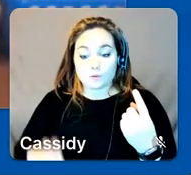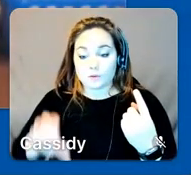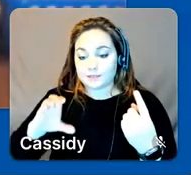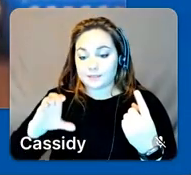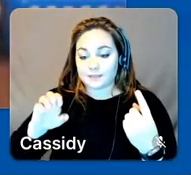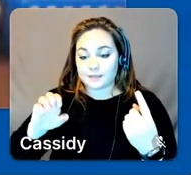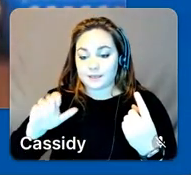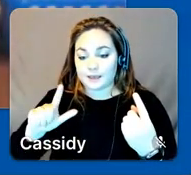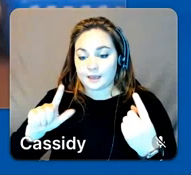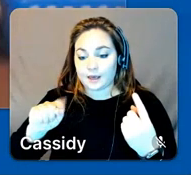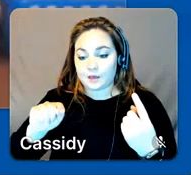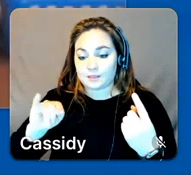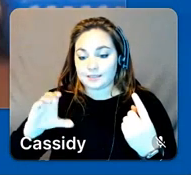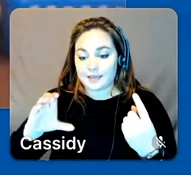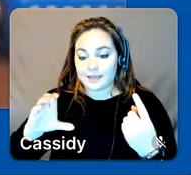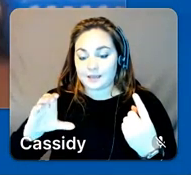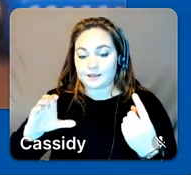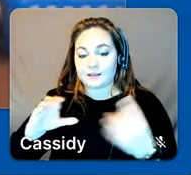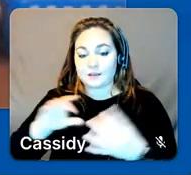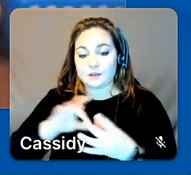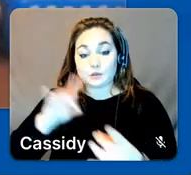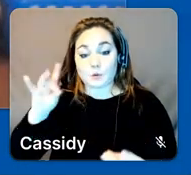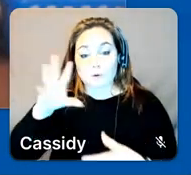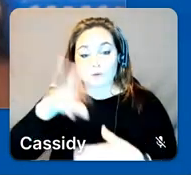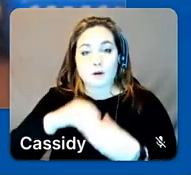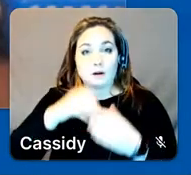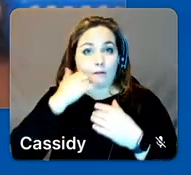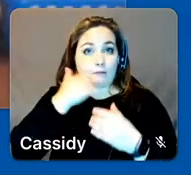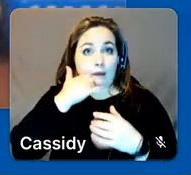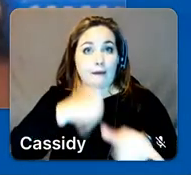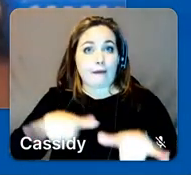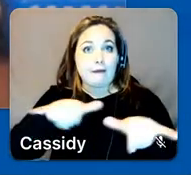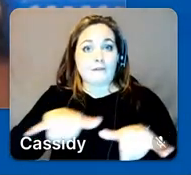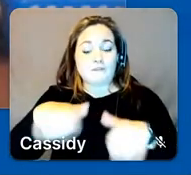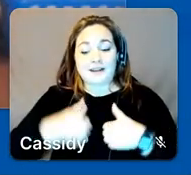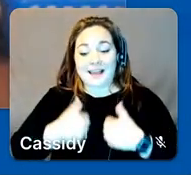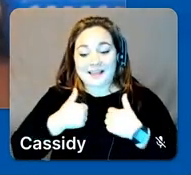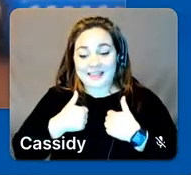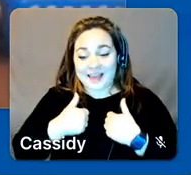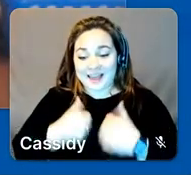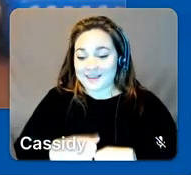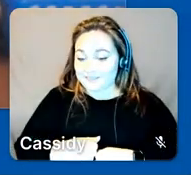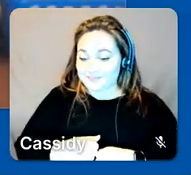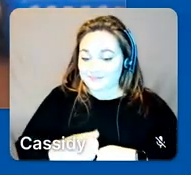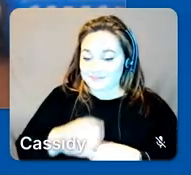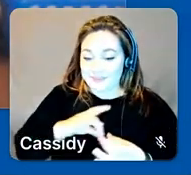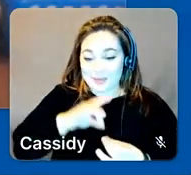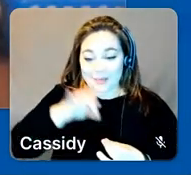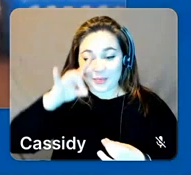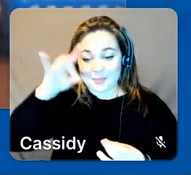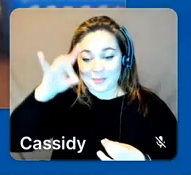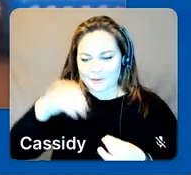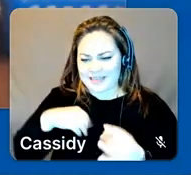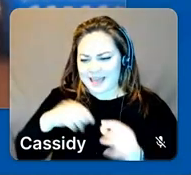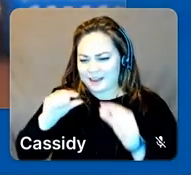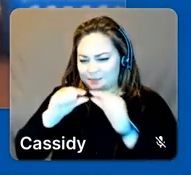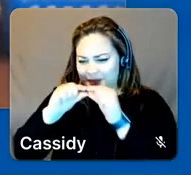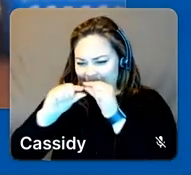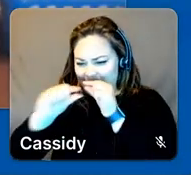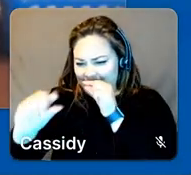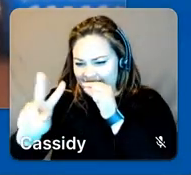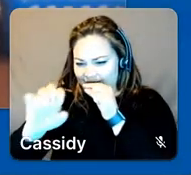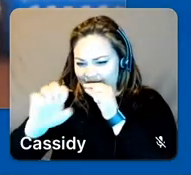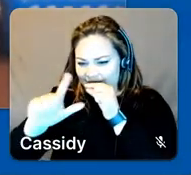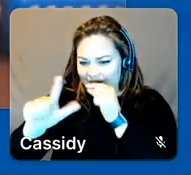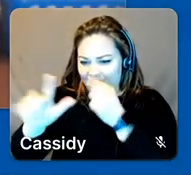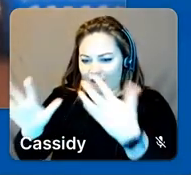so ghosts were part of everyday life. That the supernatural, it was that there was a thin veil between what we experience and